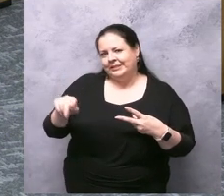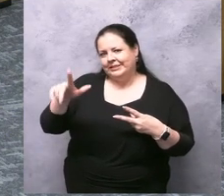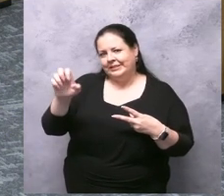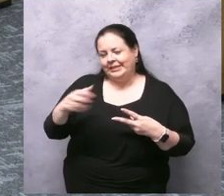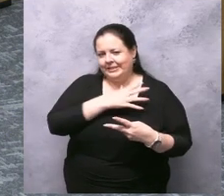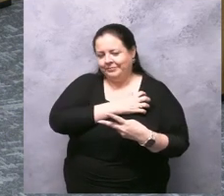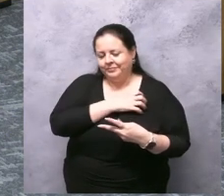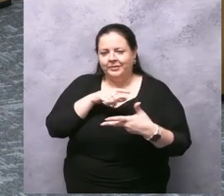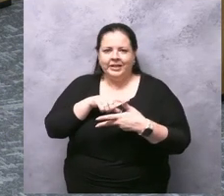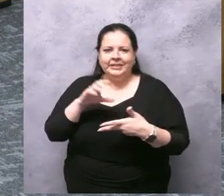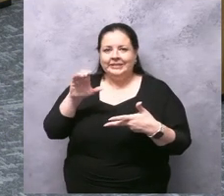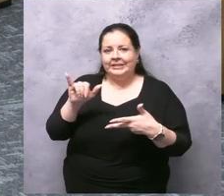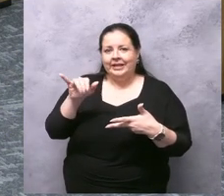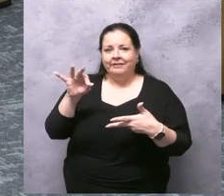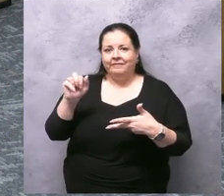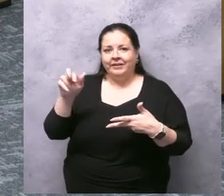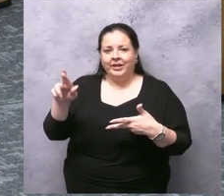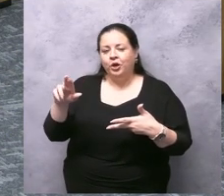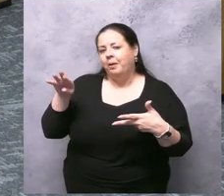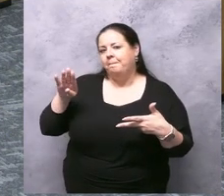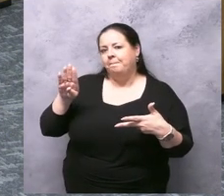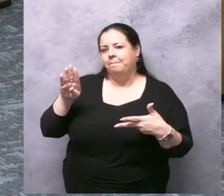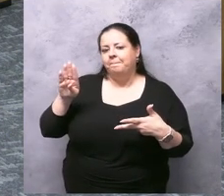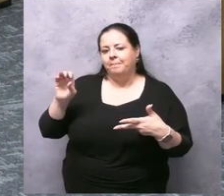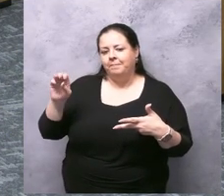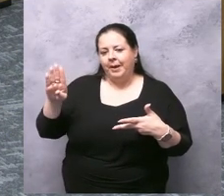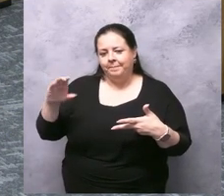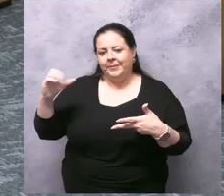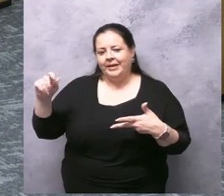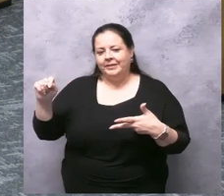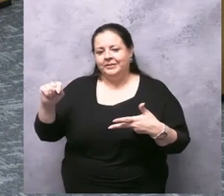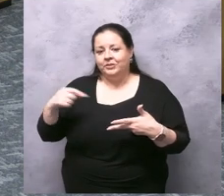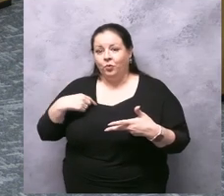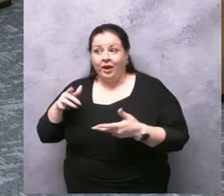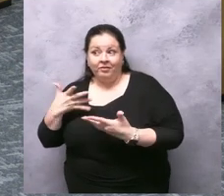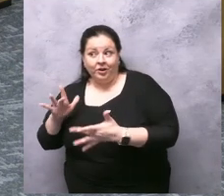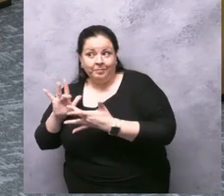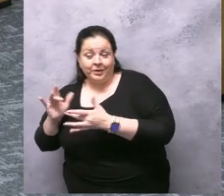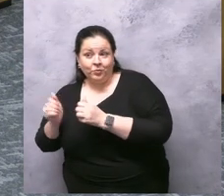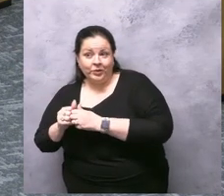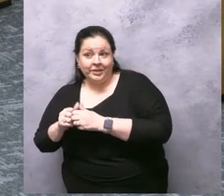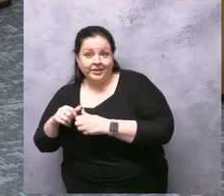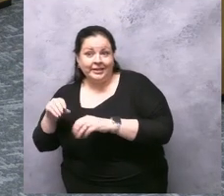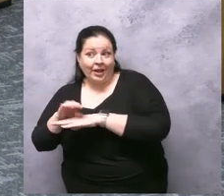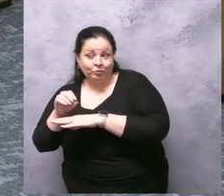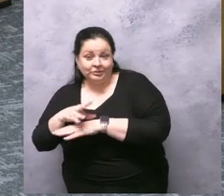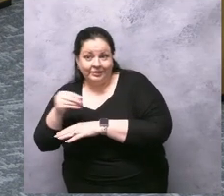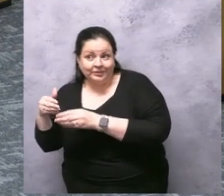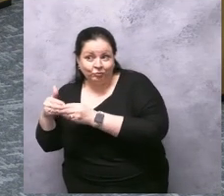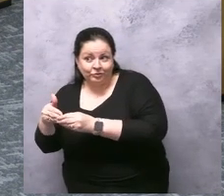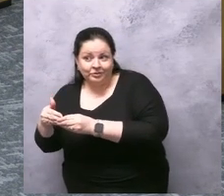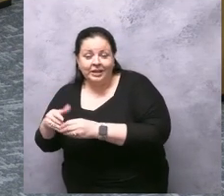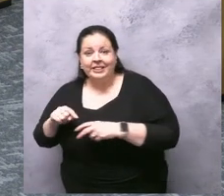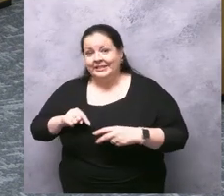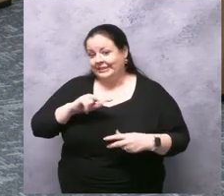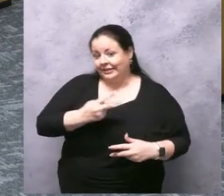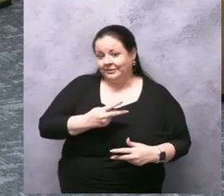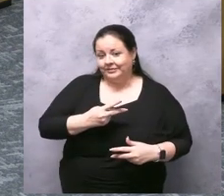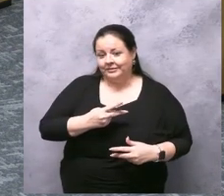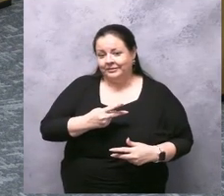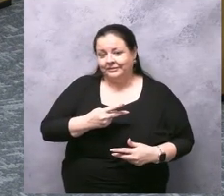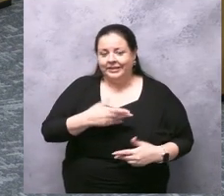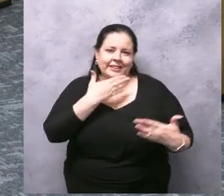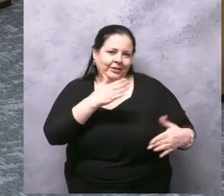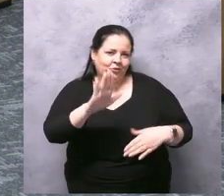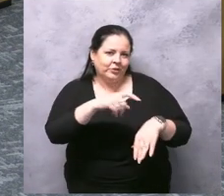have already met with the Director of Counseling and Guidance, so this seemed like the next step. Thank you so much for your time. BFND.